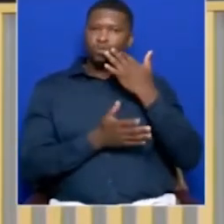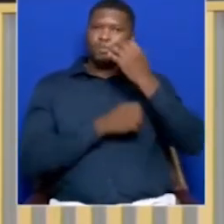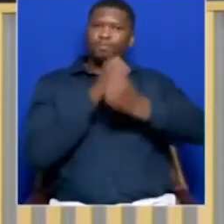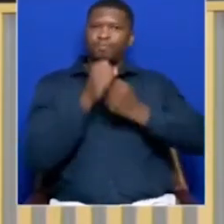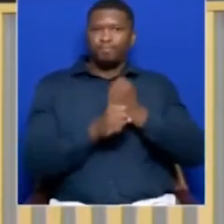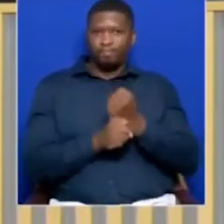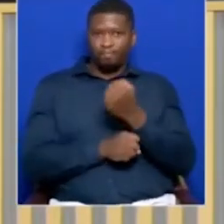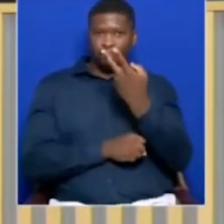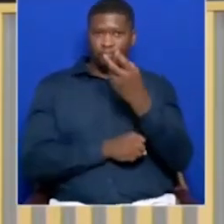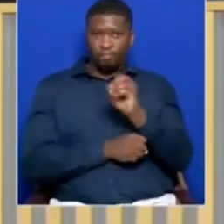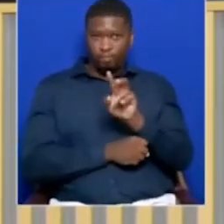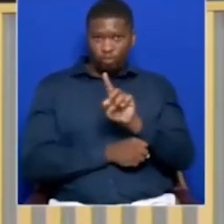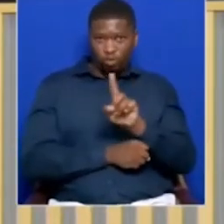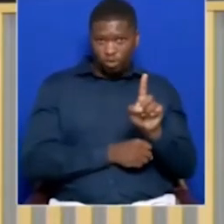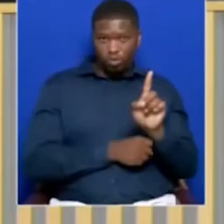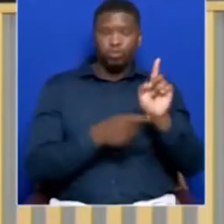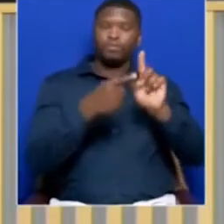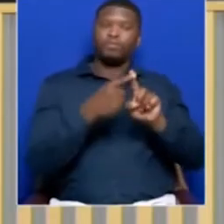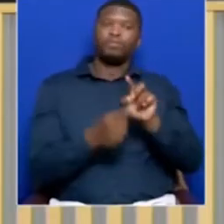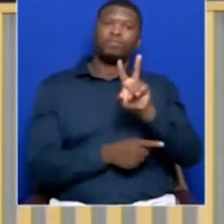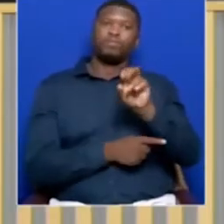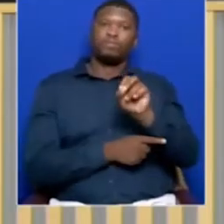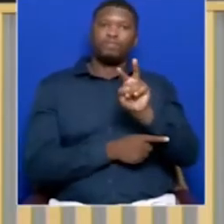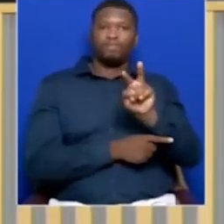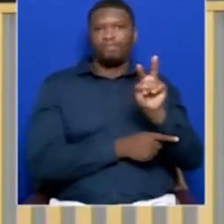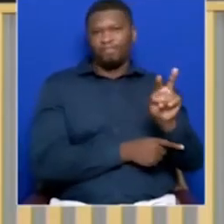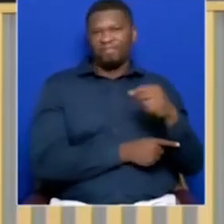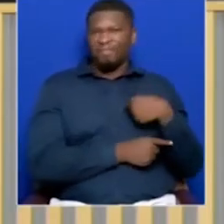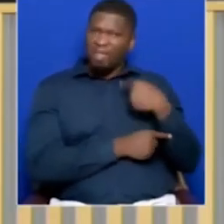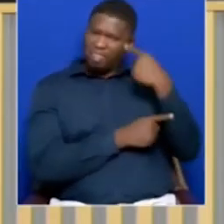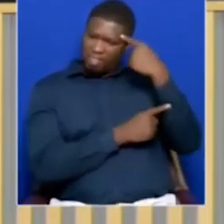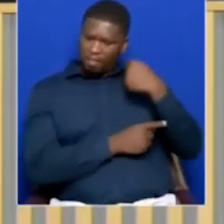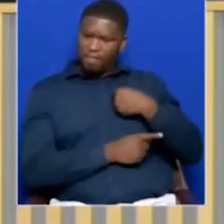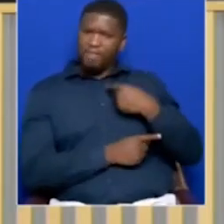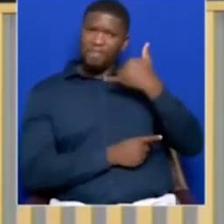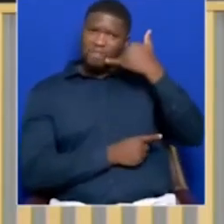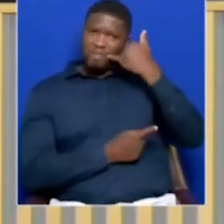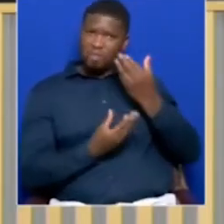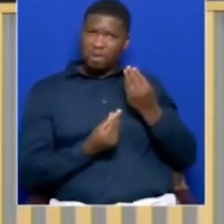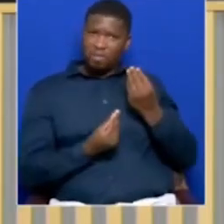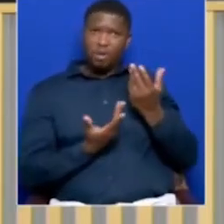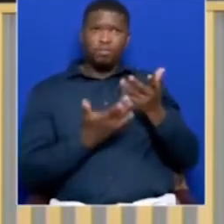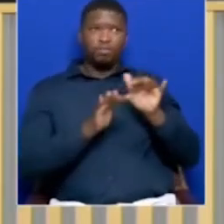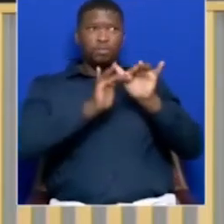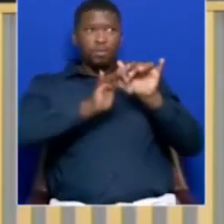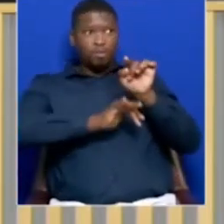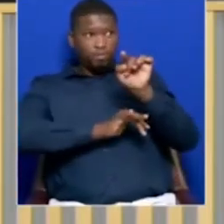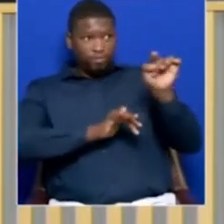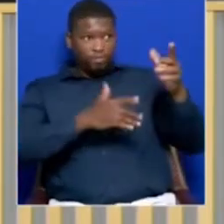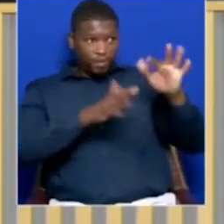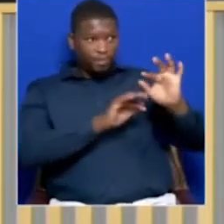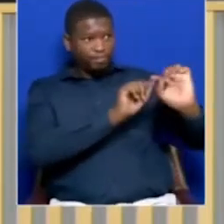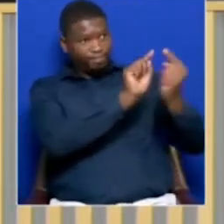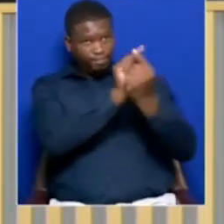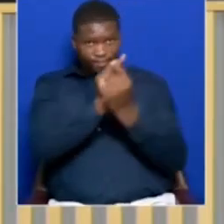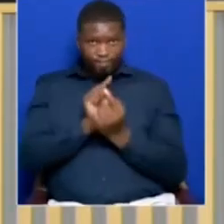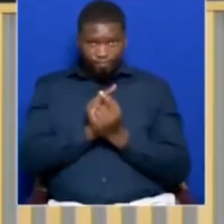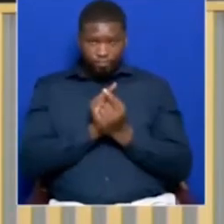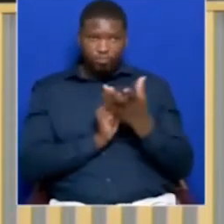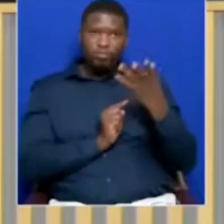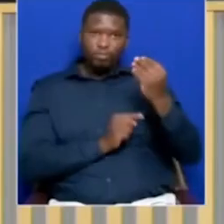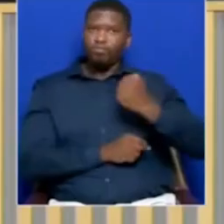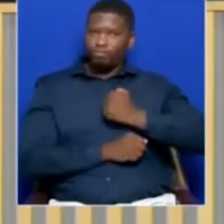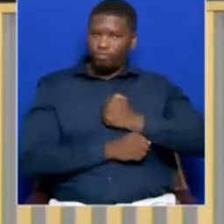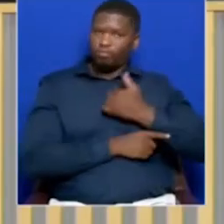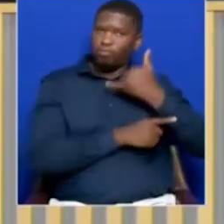I think that my number, the people who interacted with me, they do have my number. So that's why I thought to